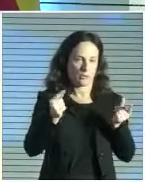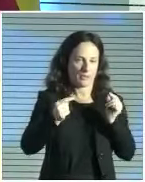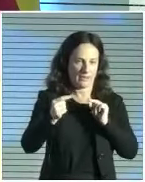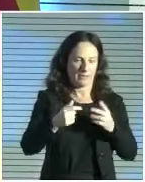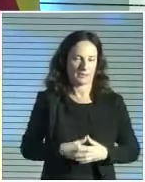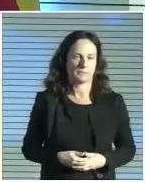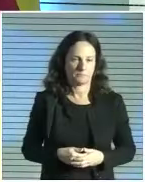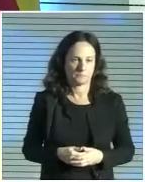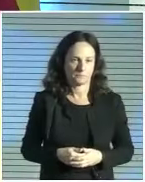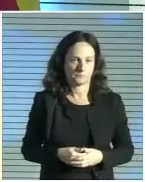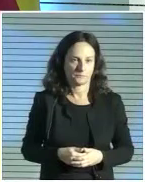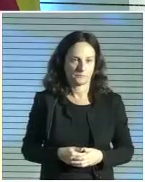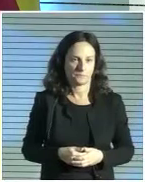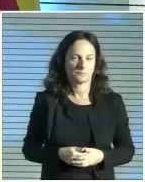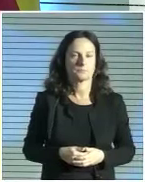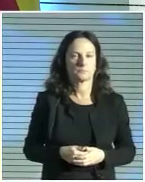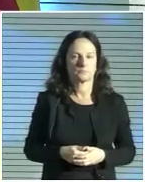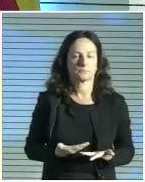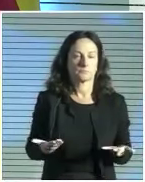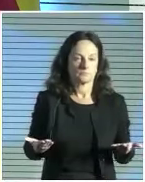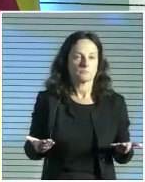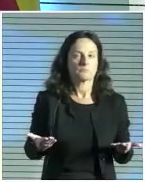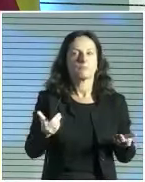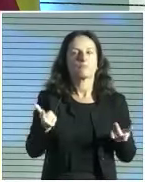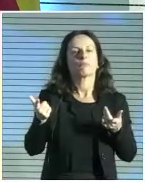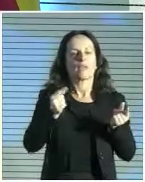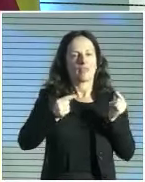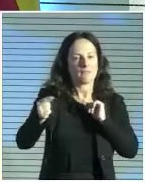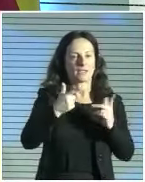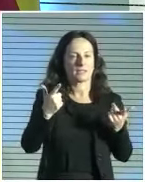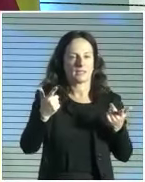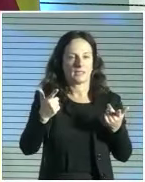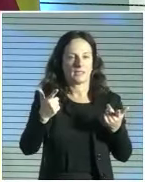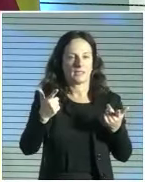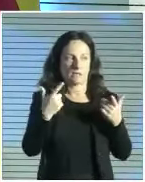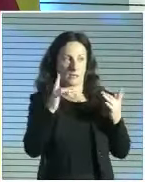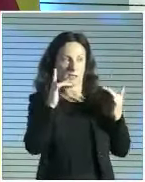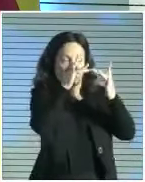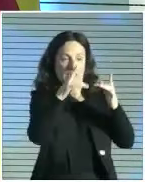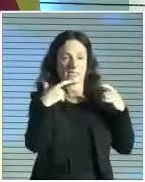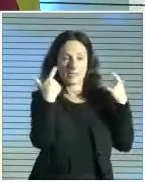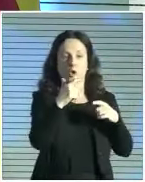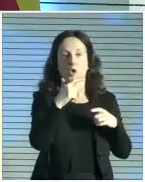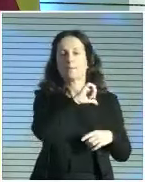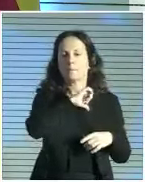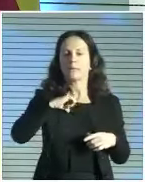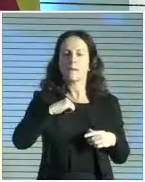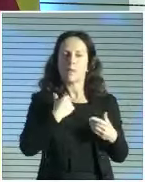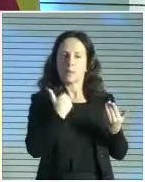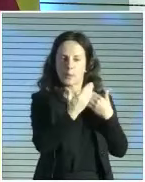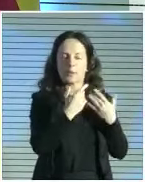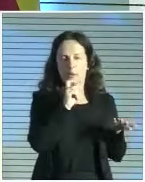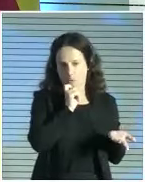the public sector, with you as a responsible Secretary of Tourism, Minister of Tourism in